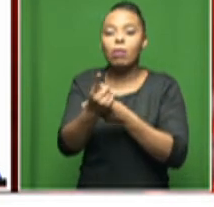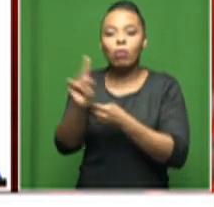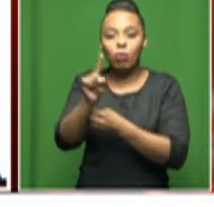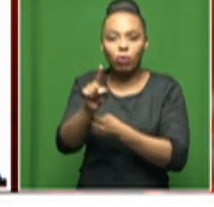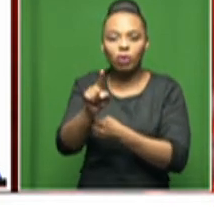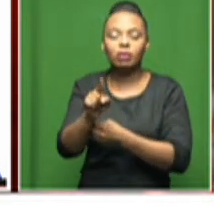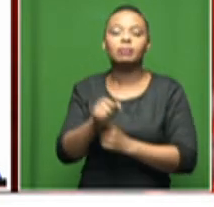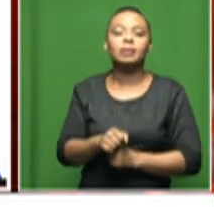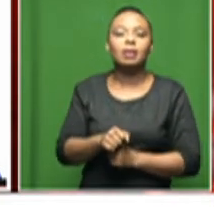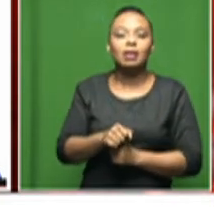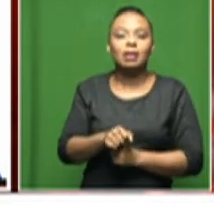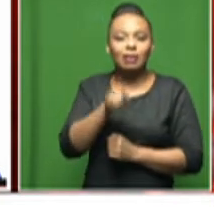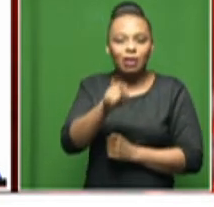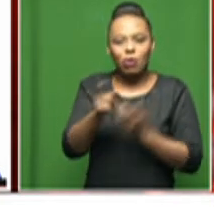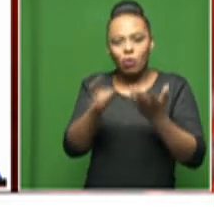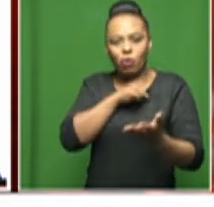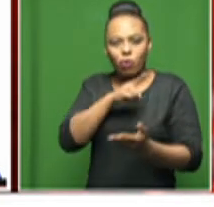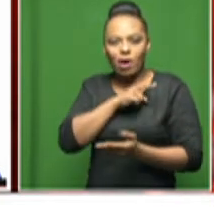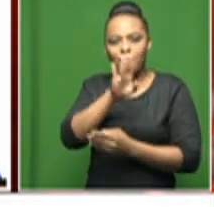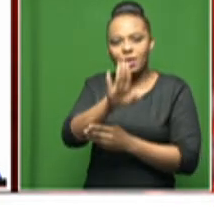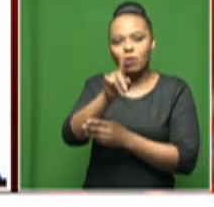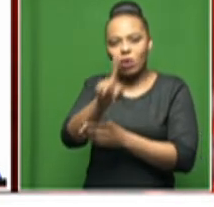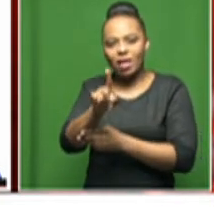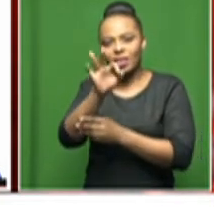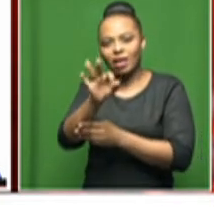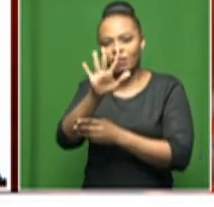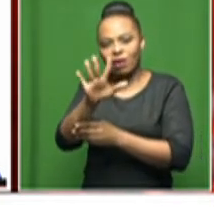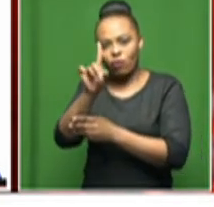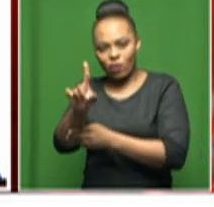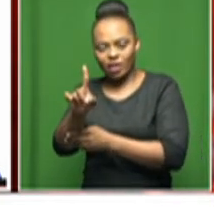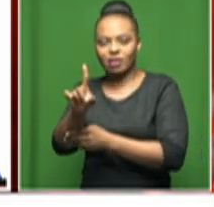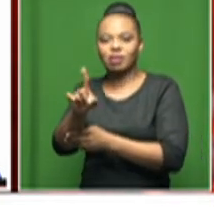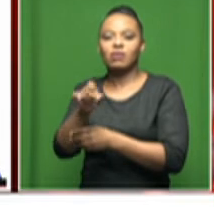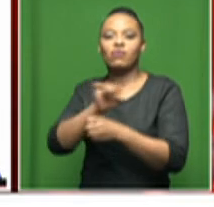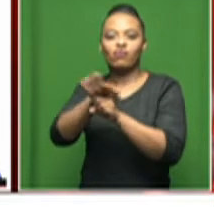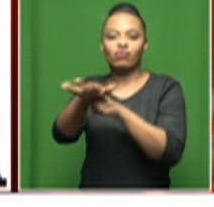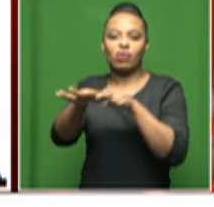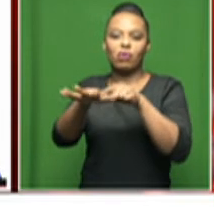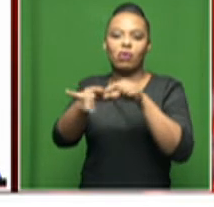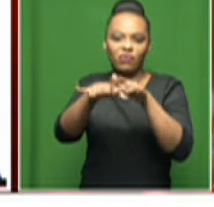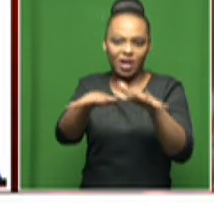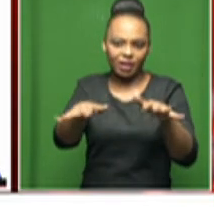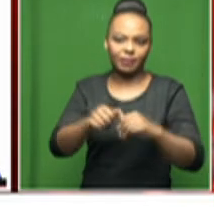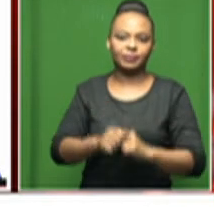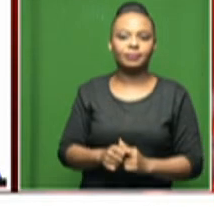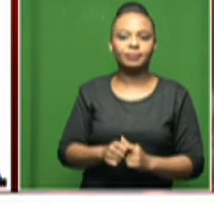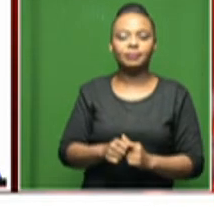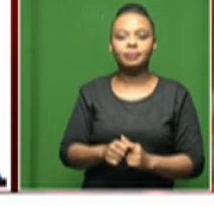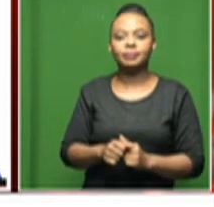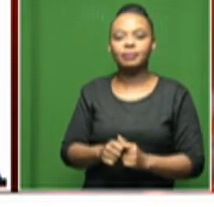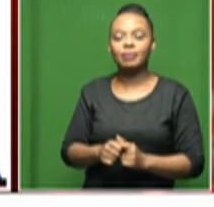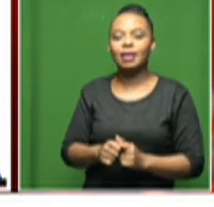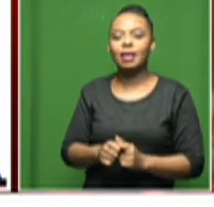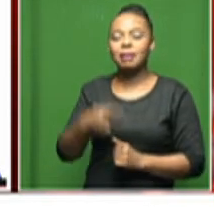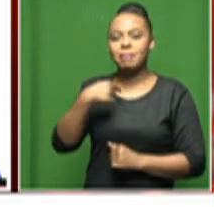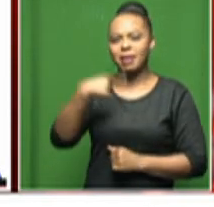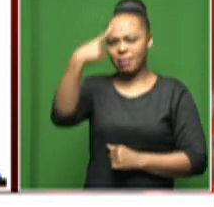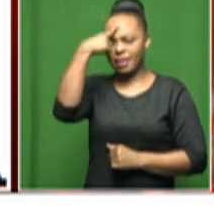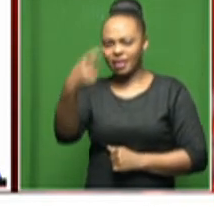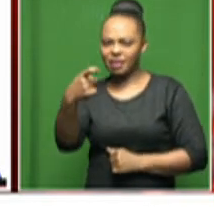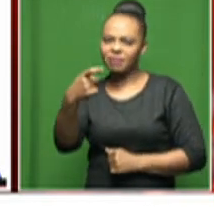again, would have been due to the B1351 variant. So why do I believe that there's still reason